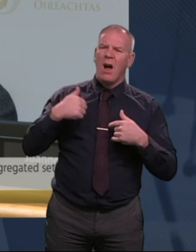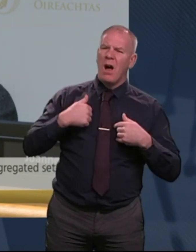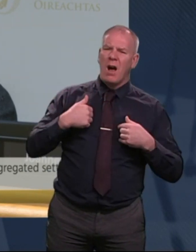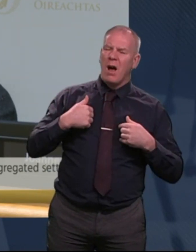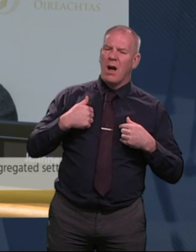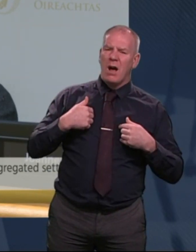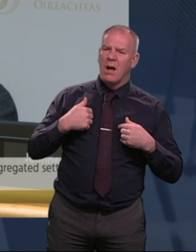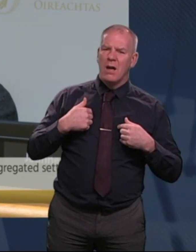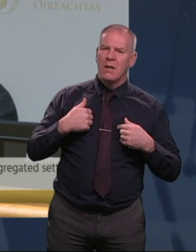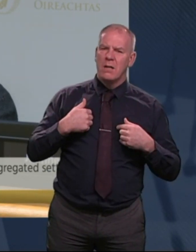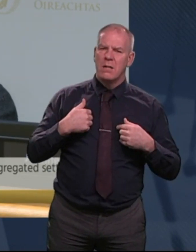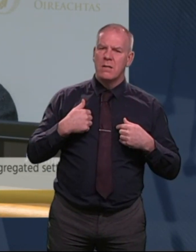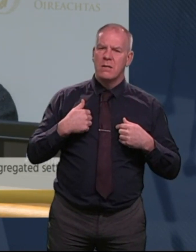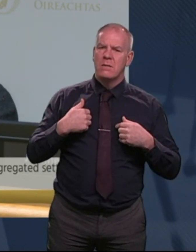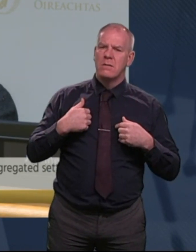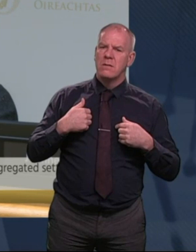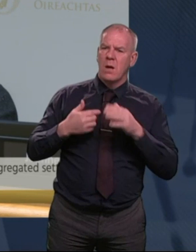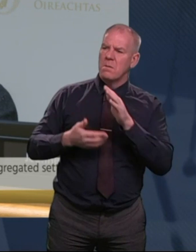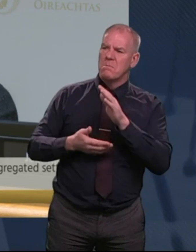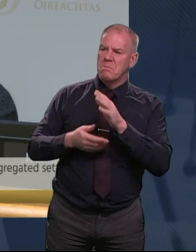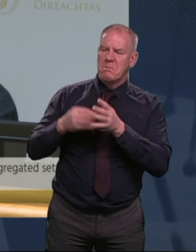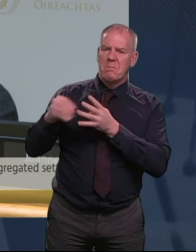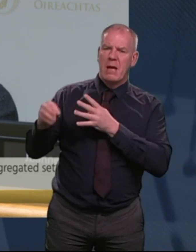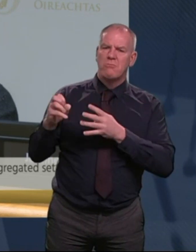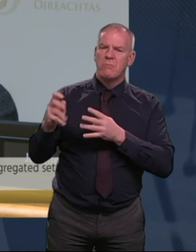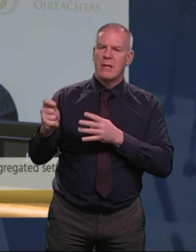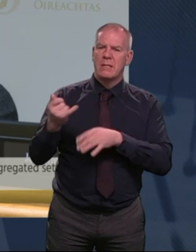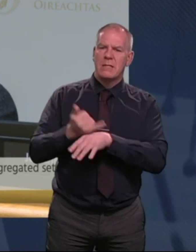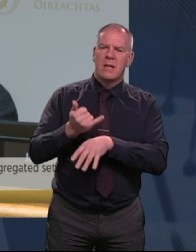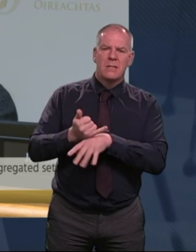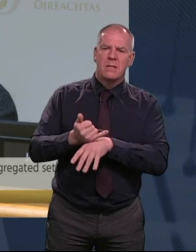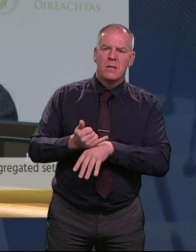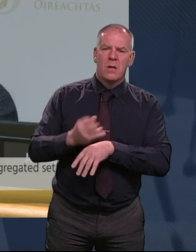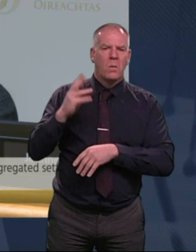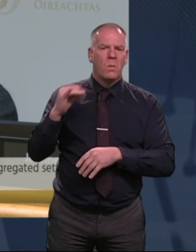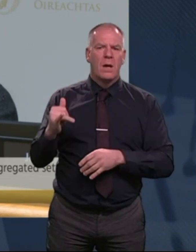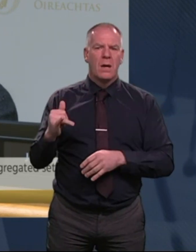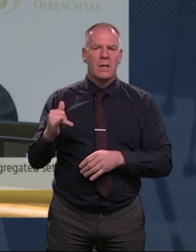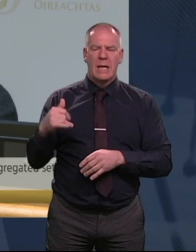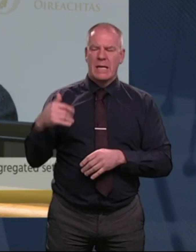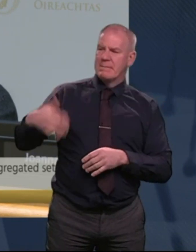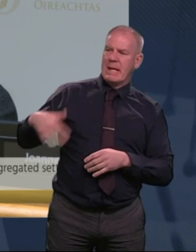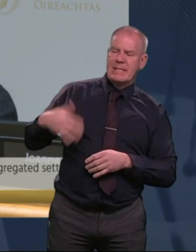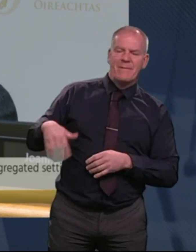I wouldn't be able to go out renting, because it's too